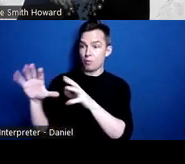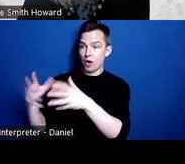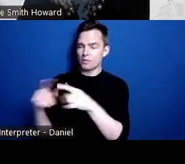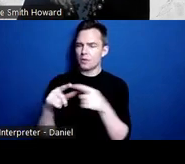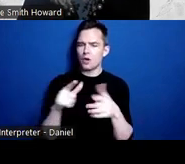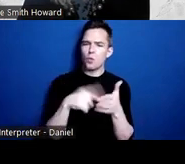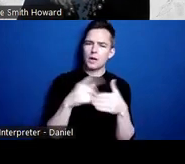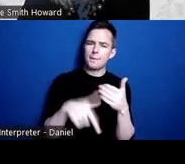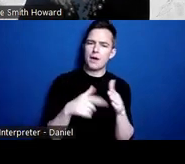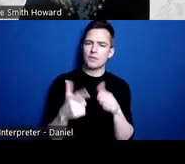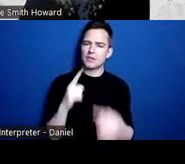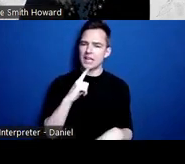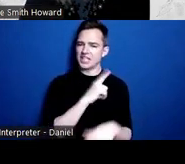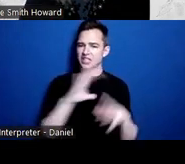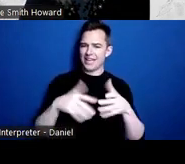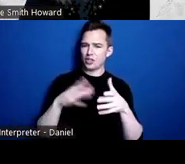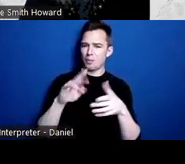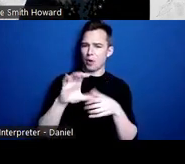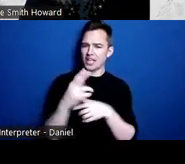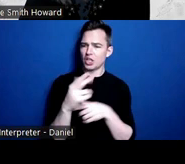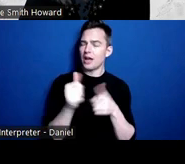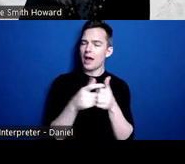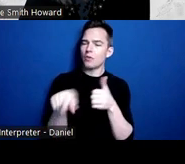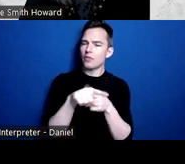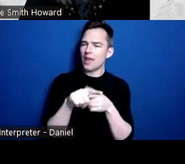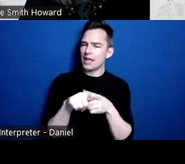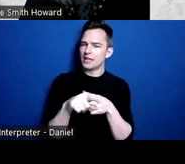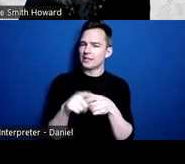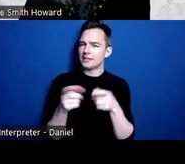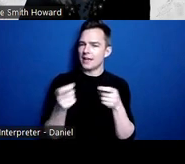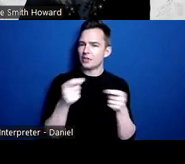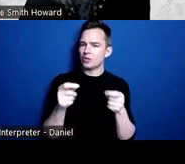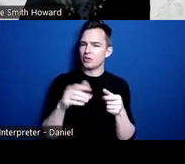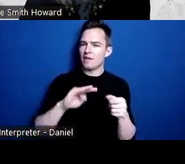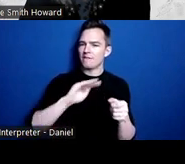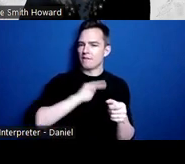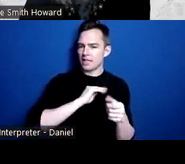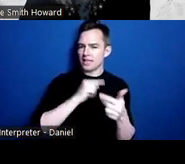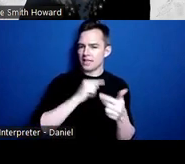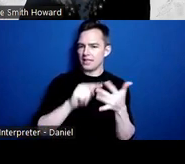branch taken to fulfilling these needs?